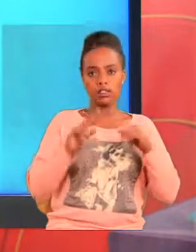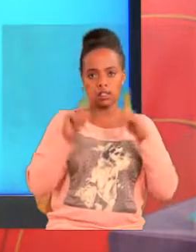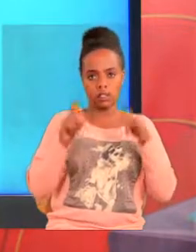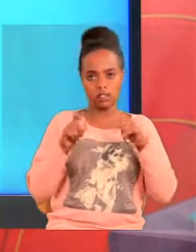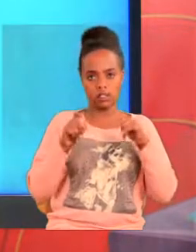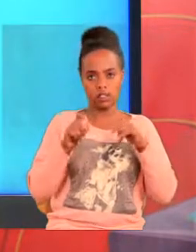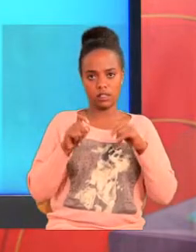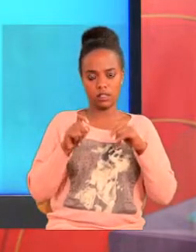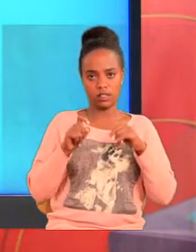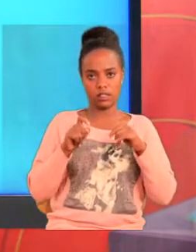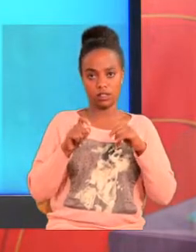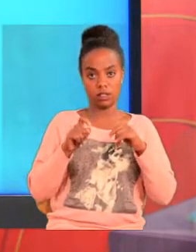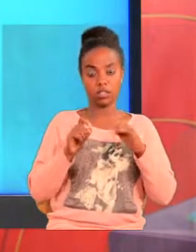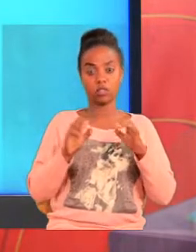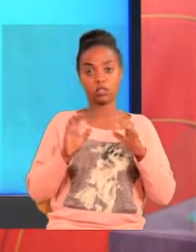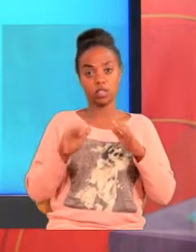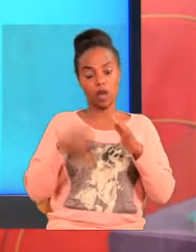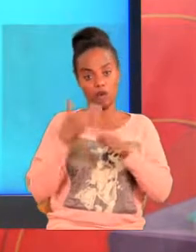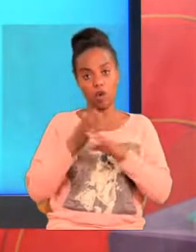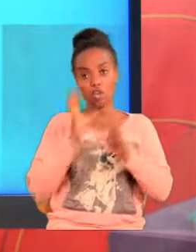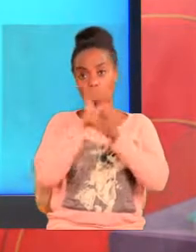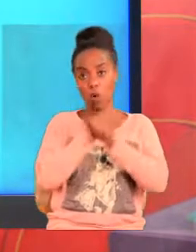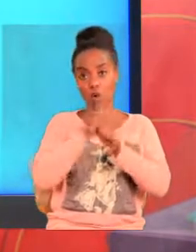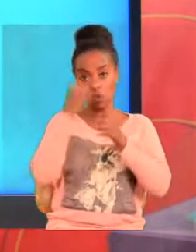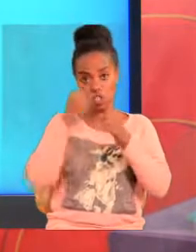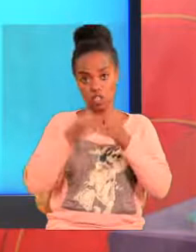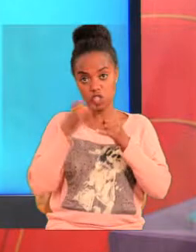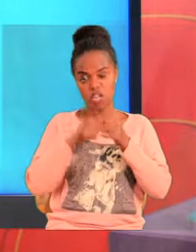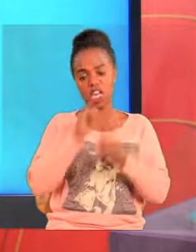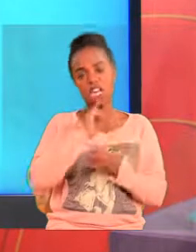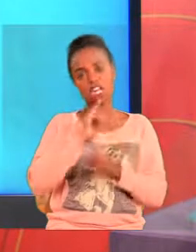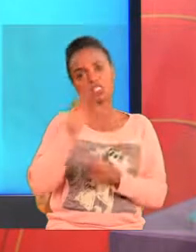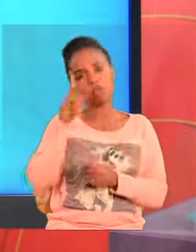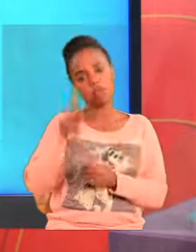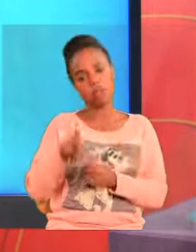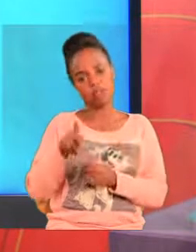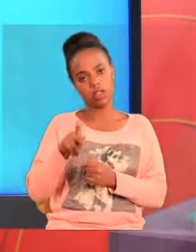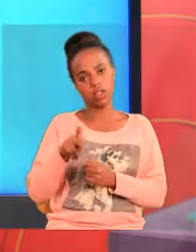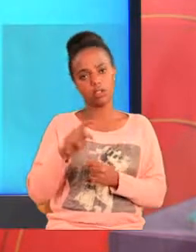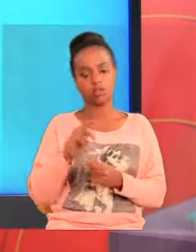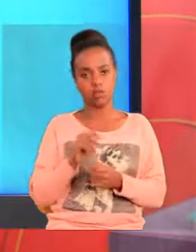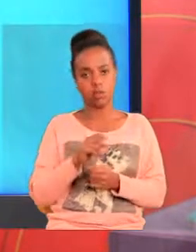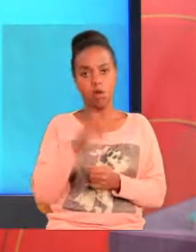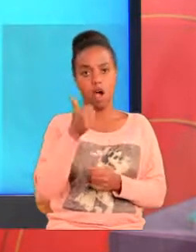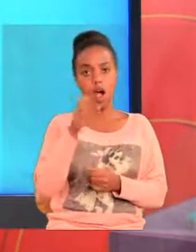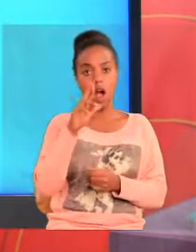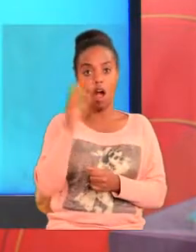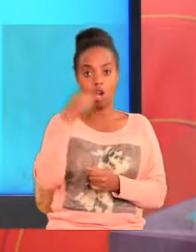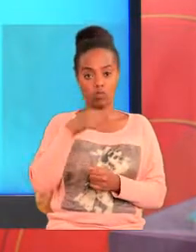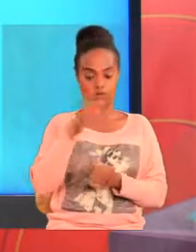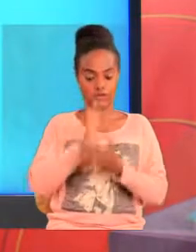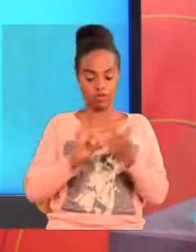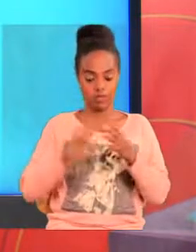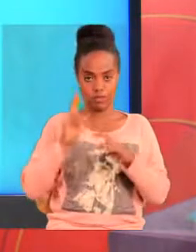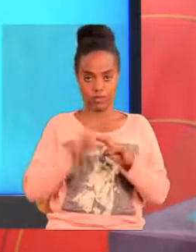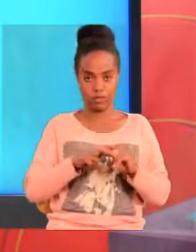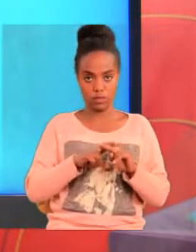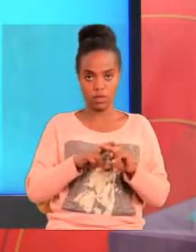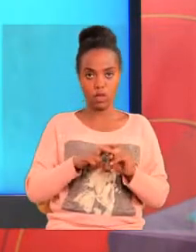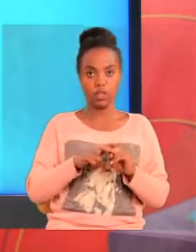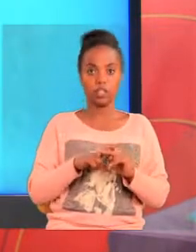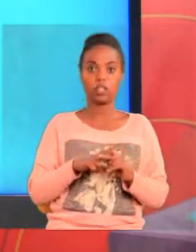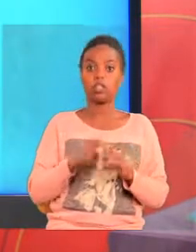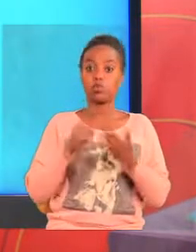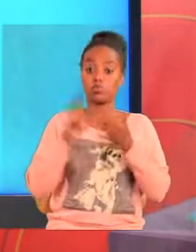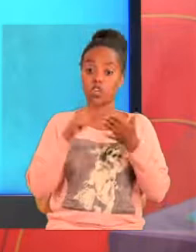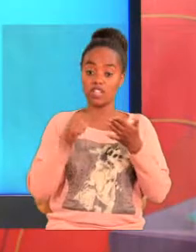Therefore, the conclusion is P. Okay, so we have this argument form. To check this